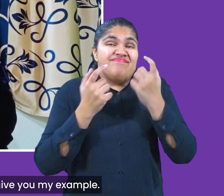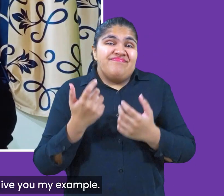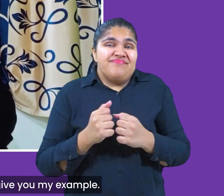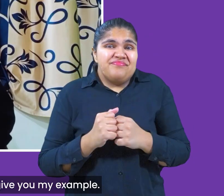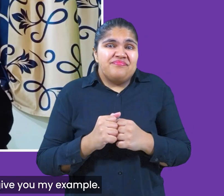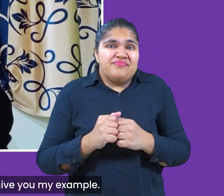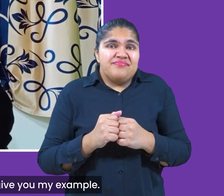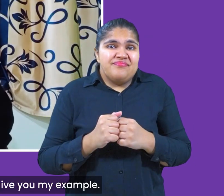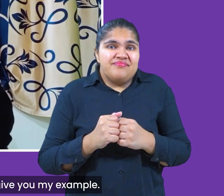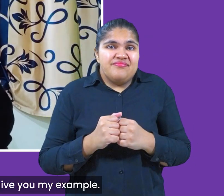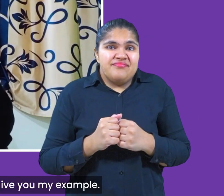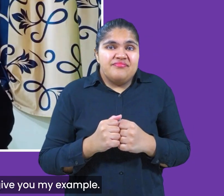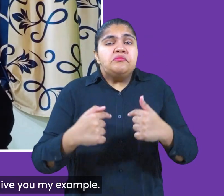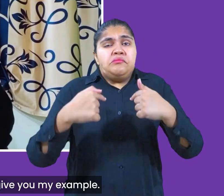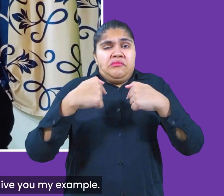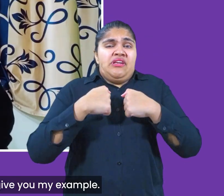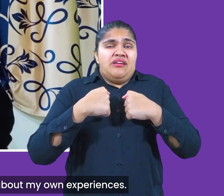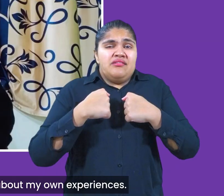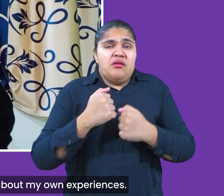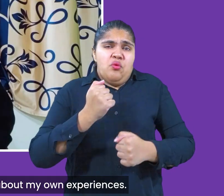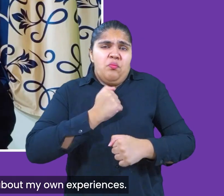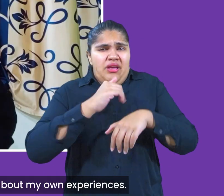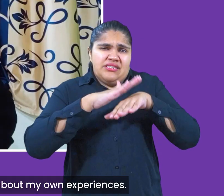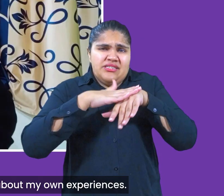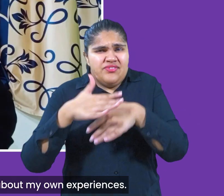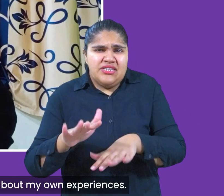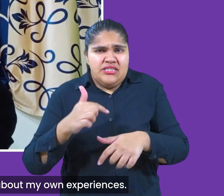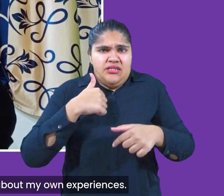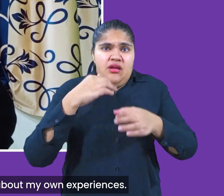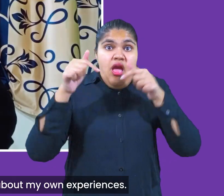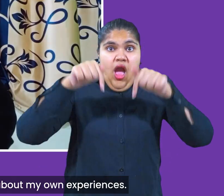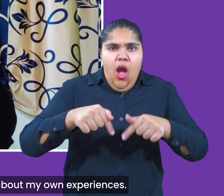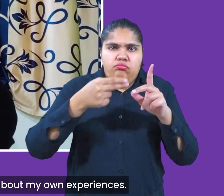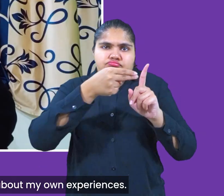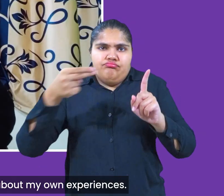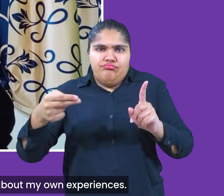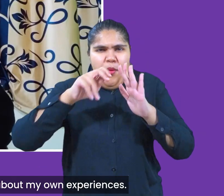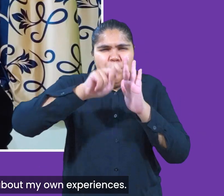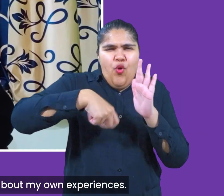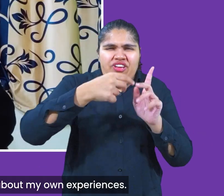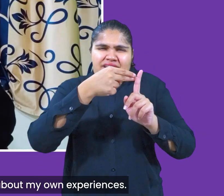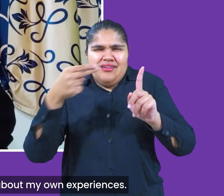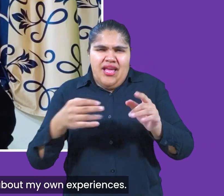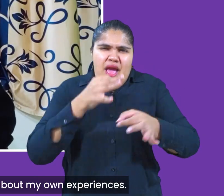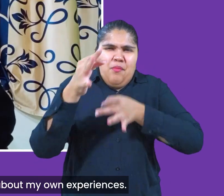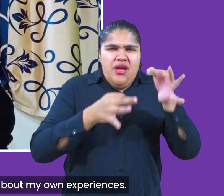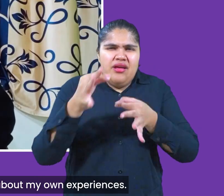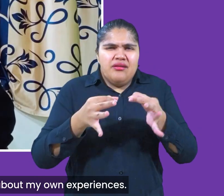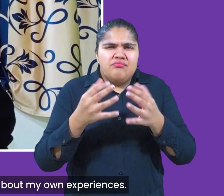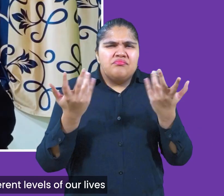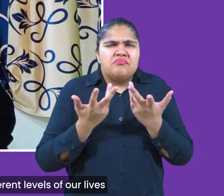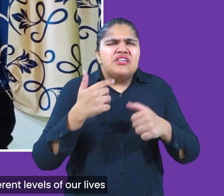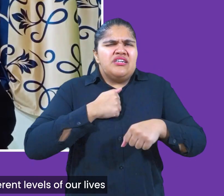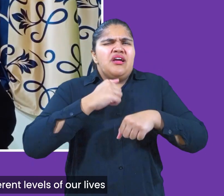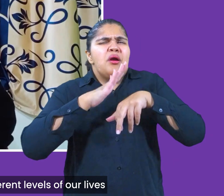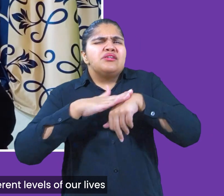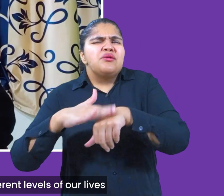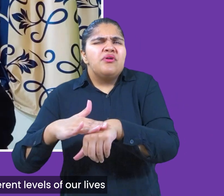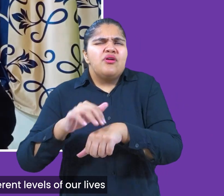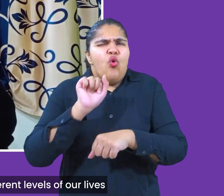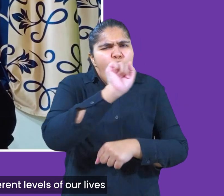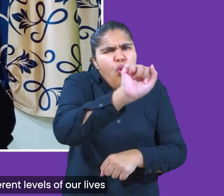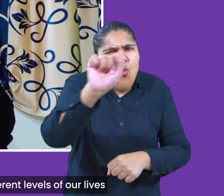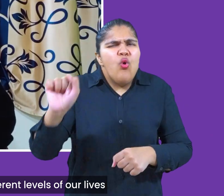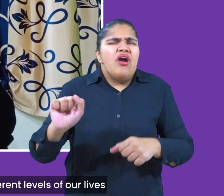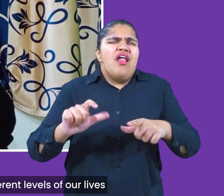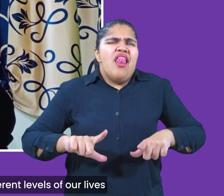for example, I can give you my example. So this is just a casual video speaking about my own experiences, because I feel that